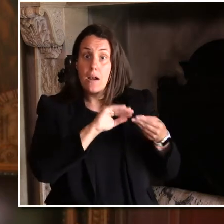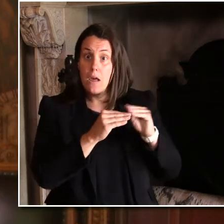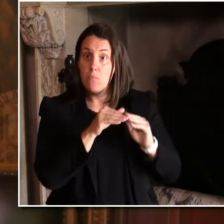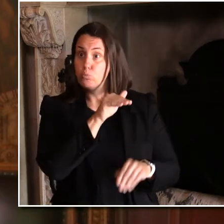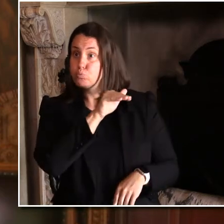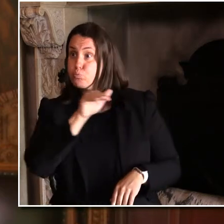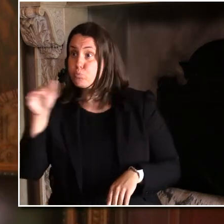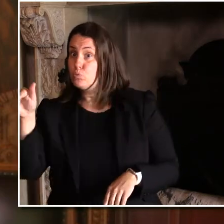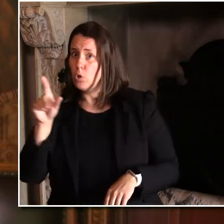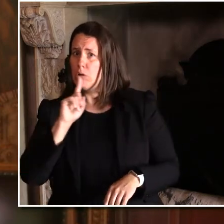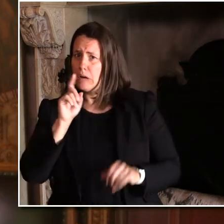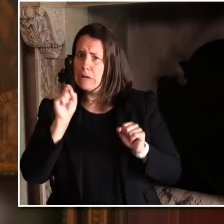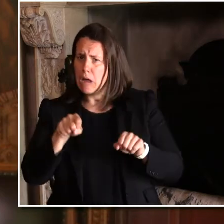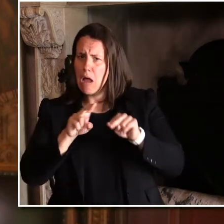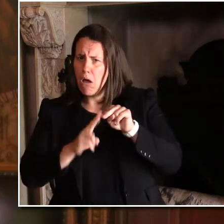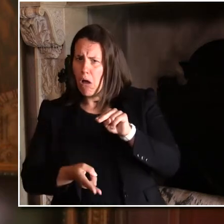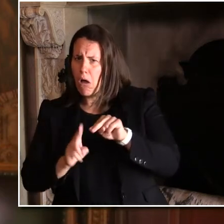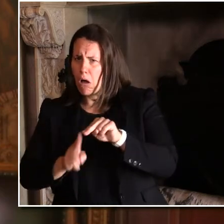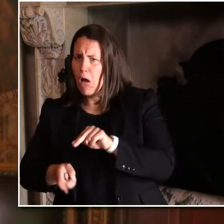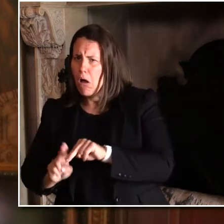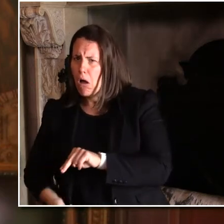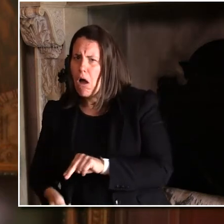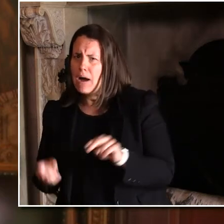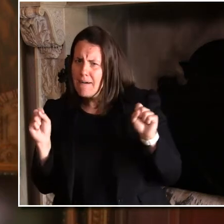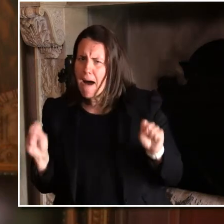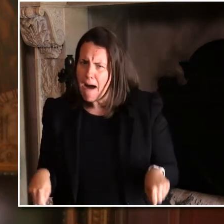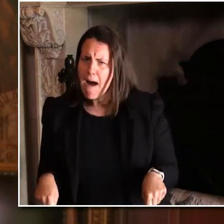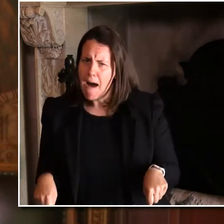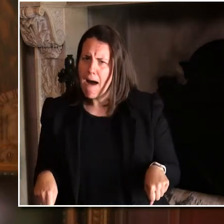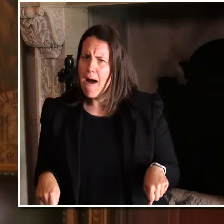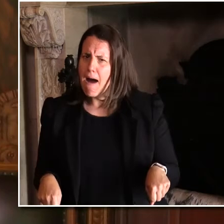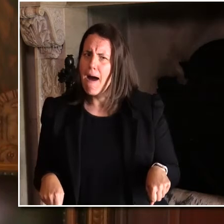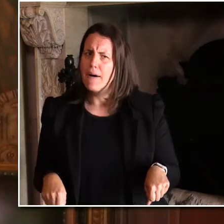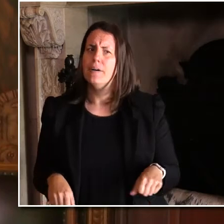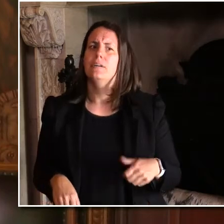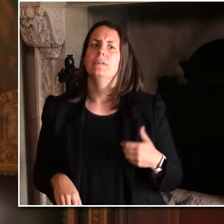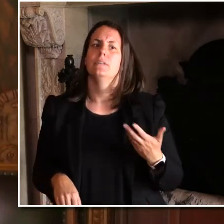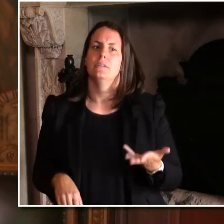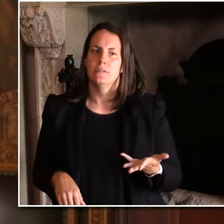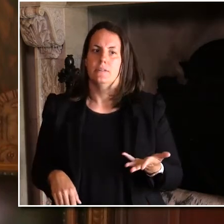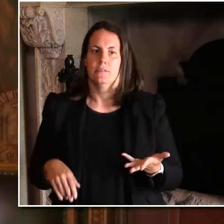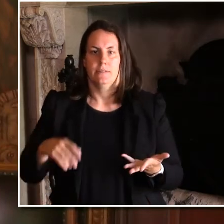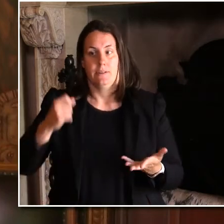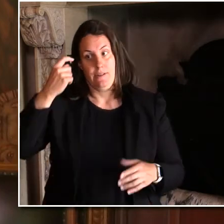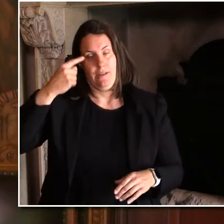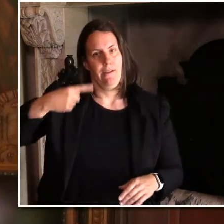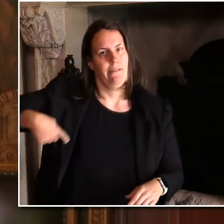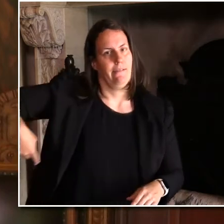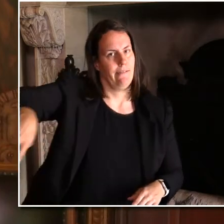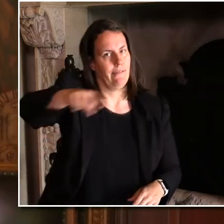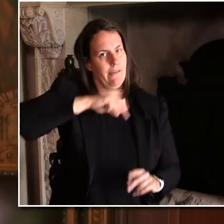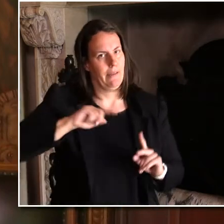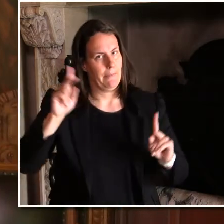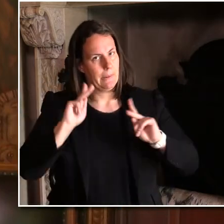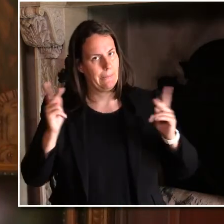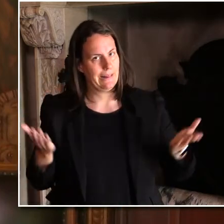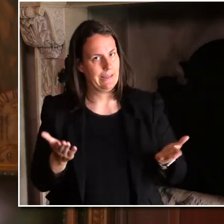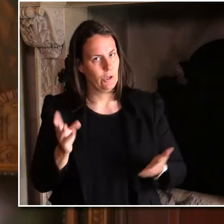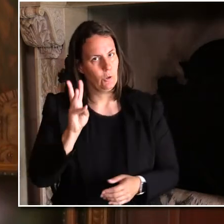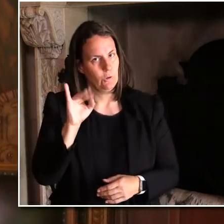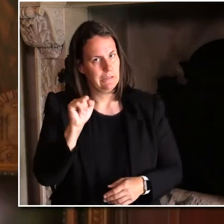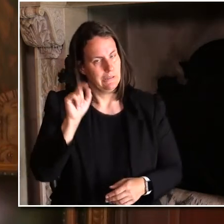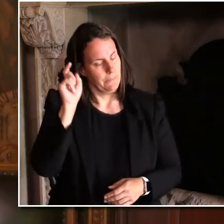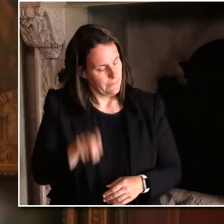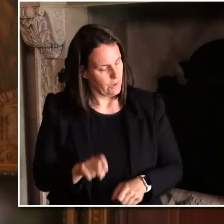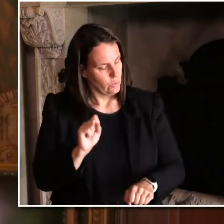of cases and drive it down further. It requires a lot of cooperation between healthcare partners and public health partners and the public to really